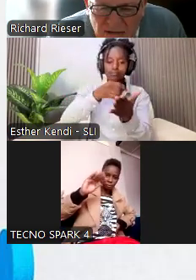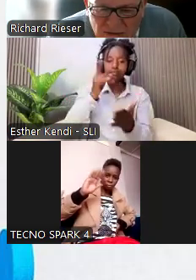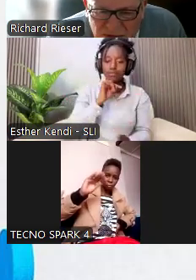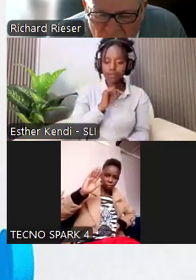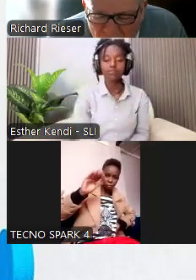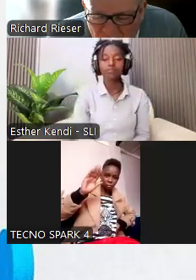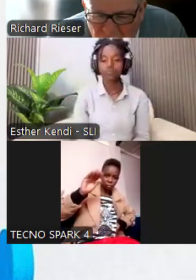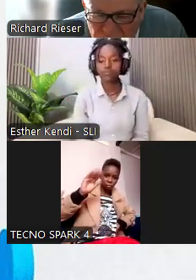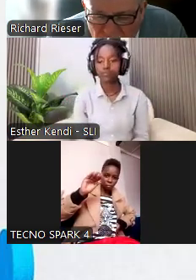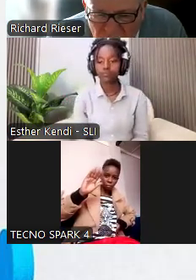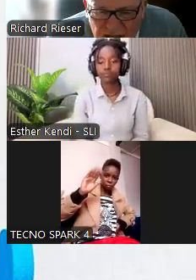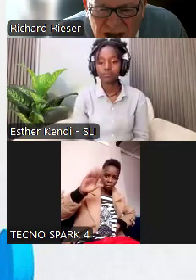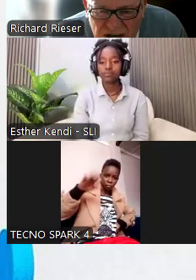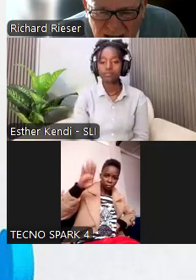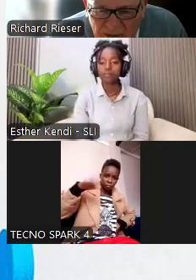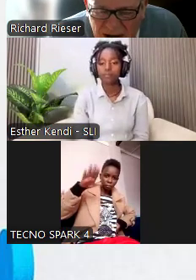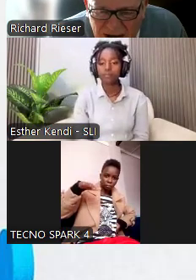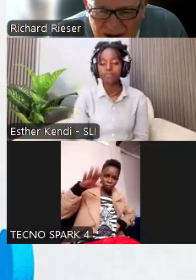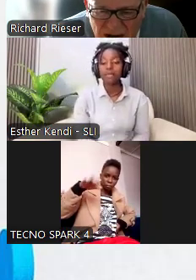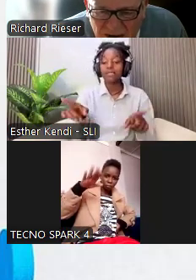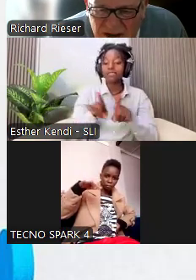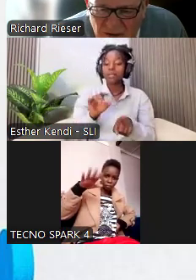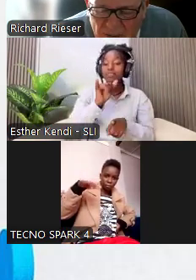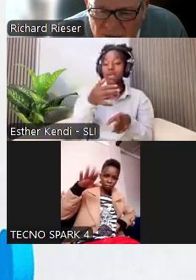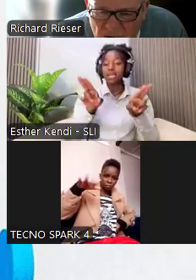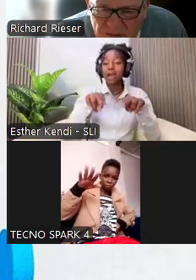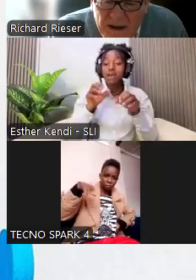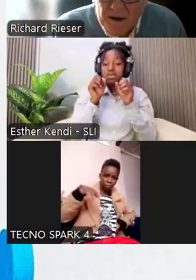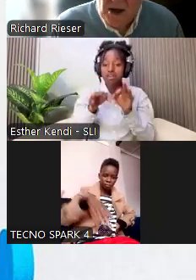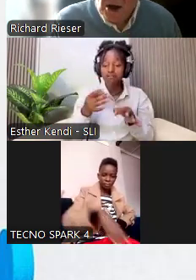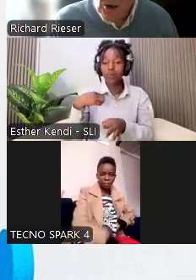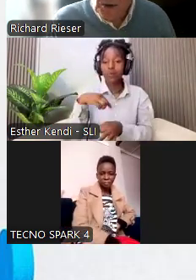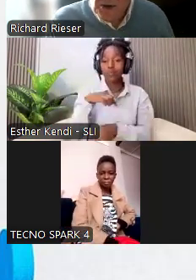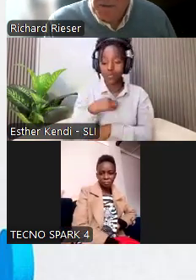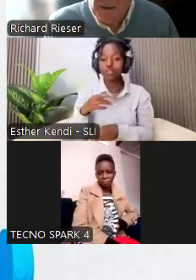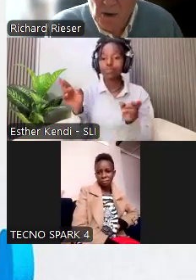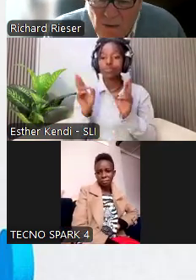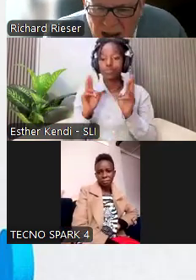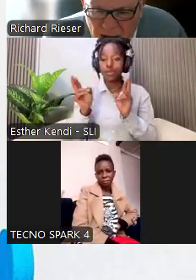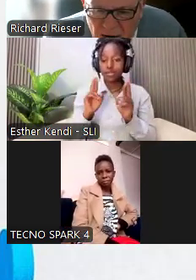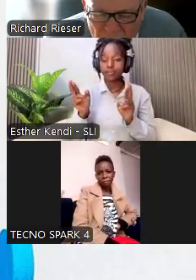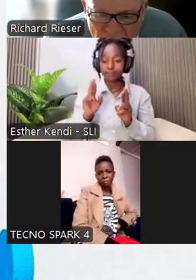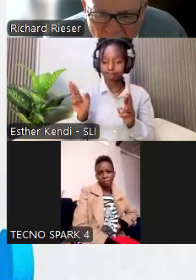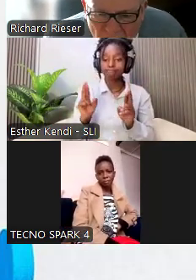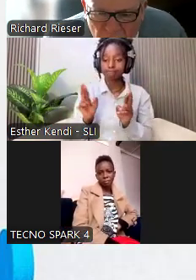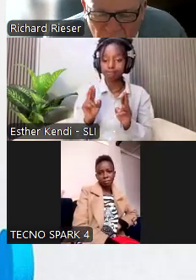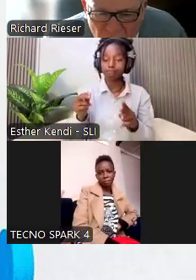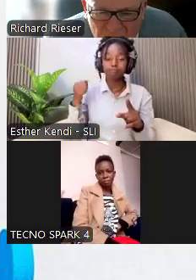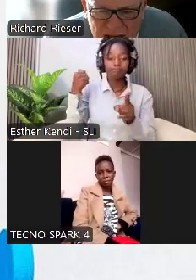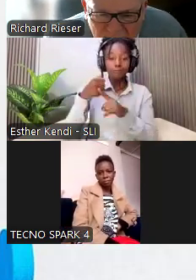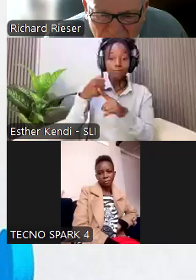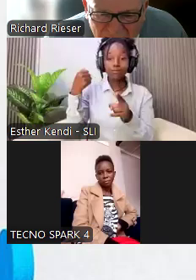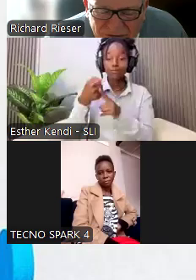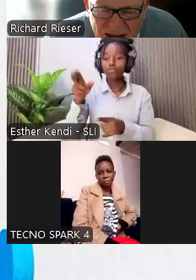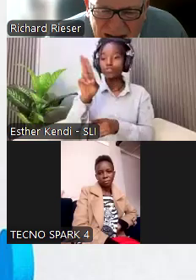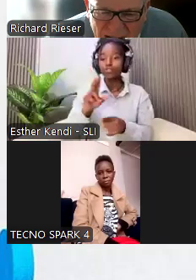doing the research and digging beneath the surface of the newspaper, local newspaper or radio